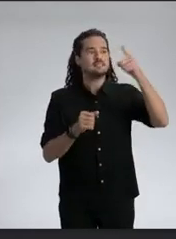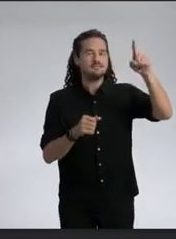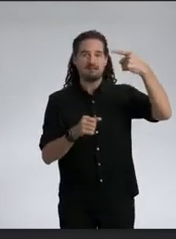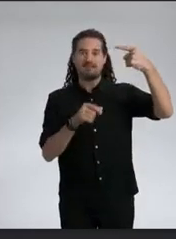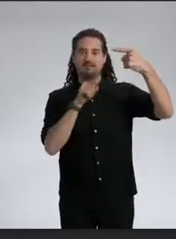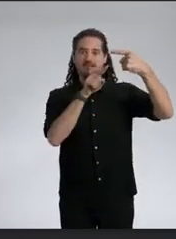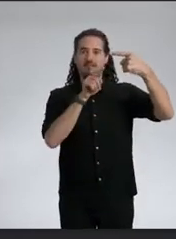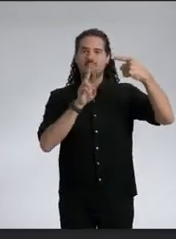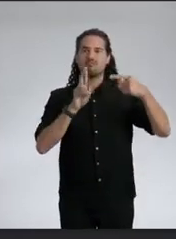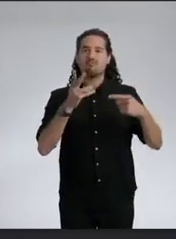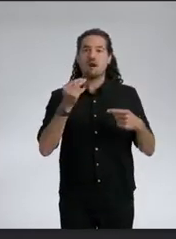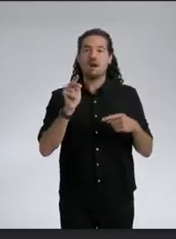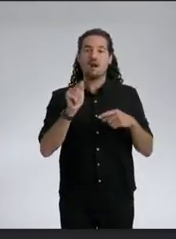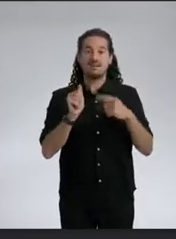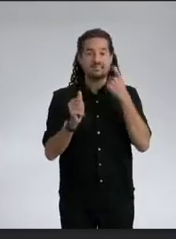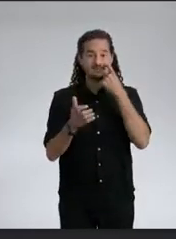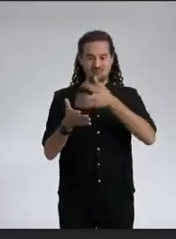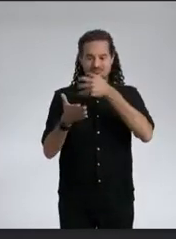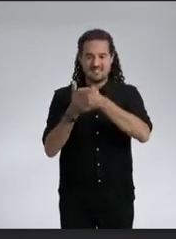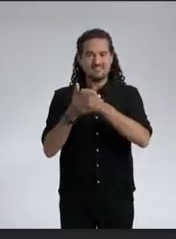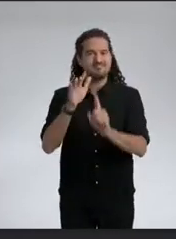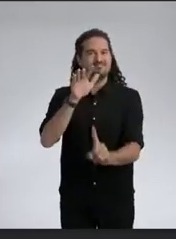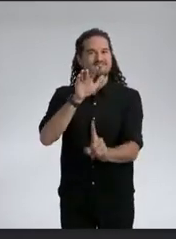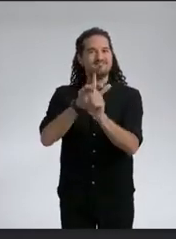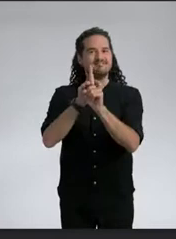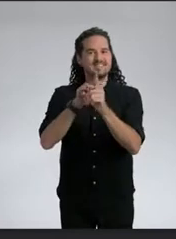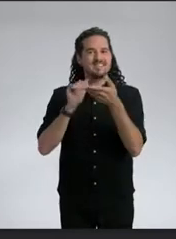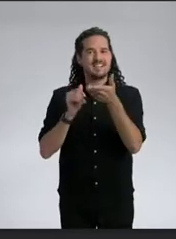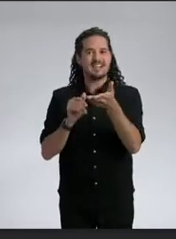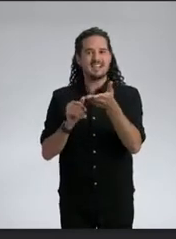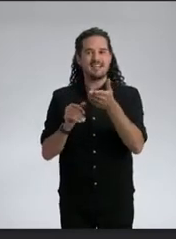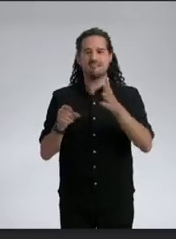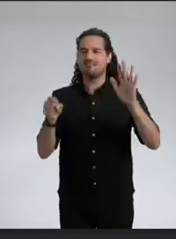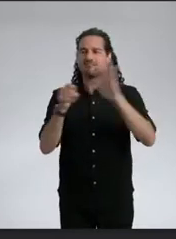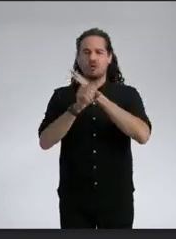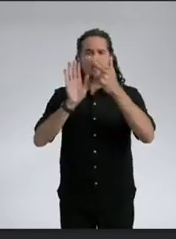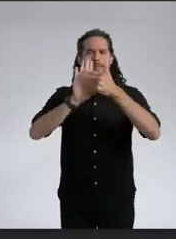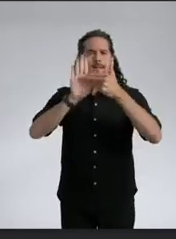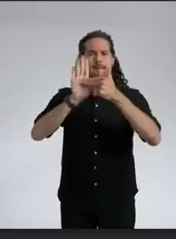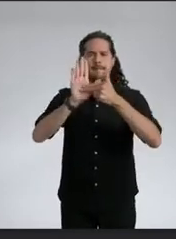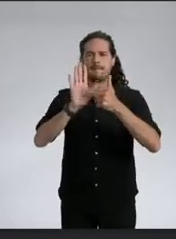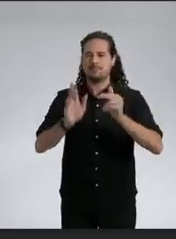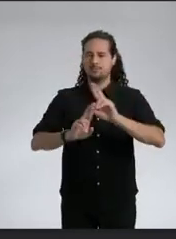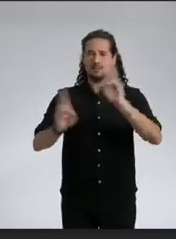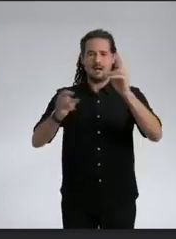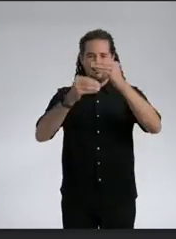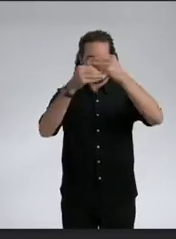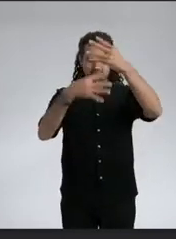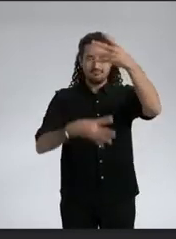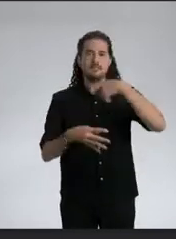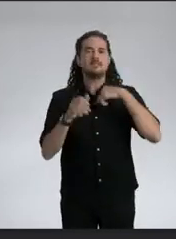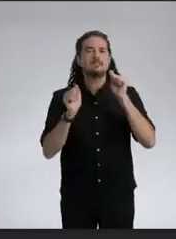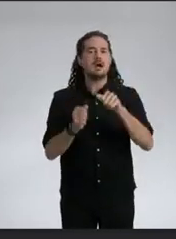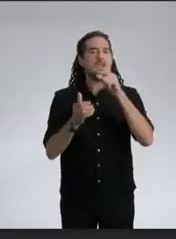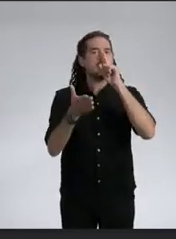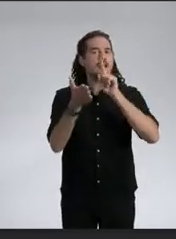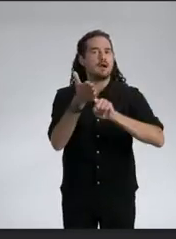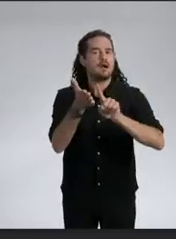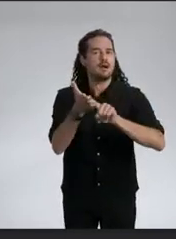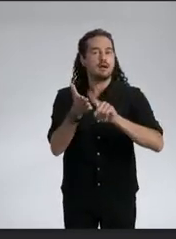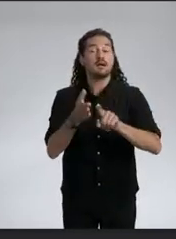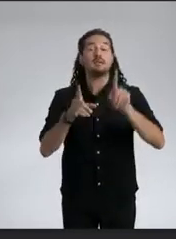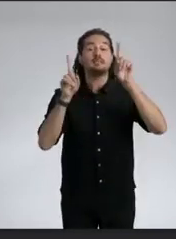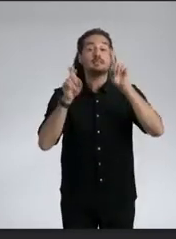experienced just a moment ago, fully symbolicated and ready for investigation. The new TestFlight feedback inspector includes